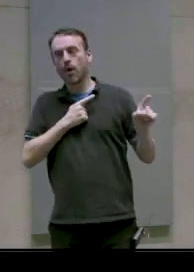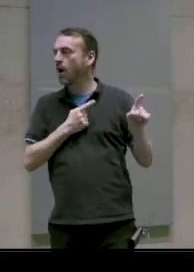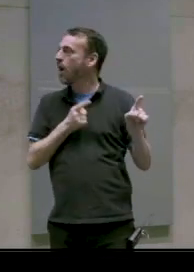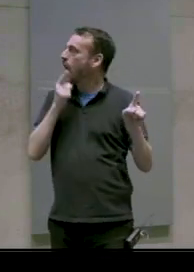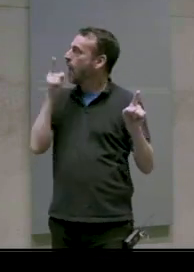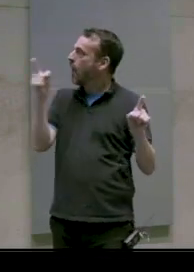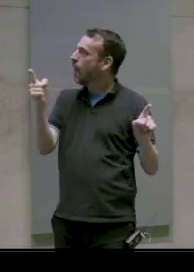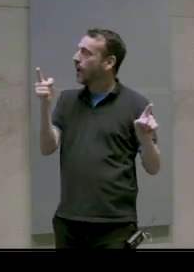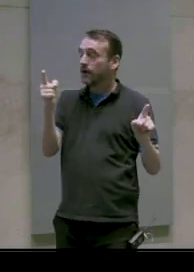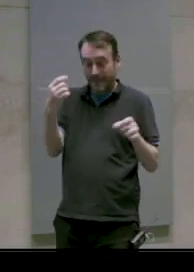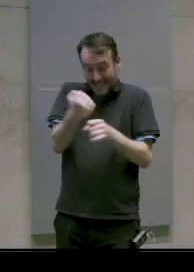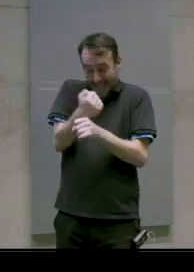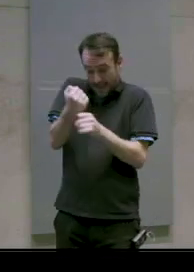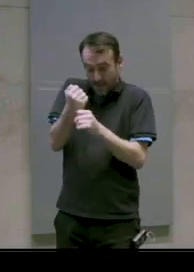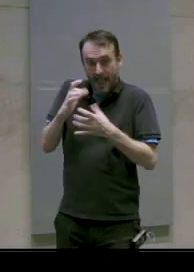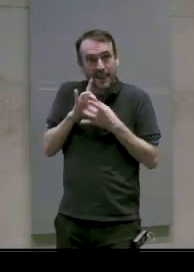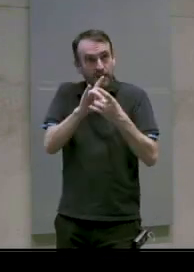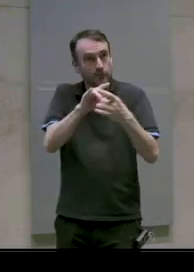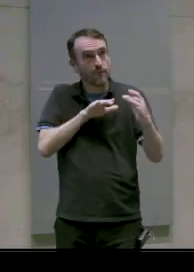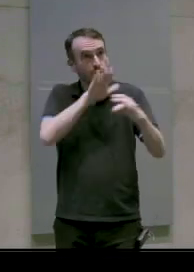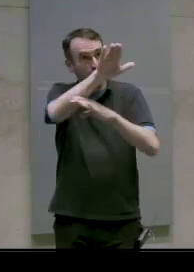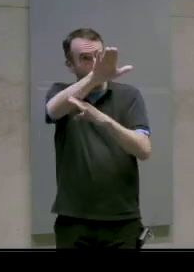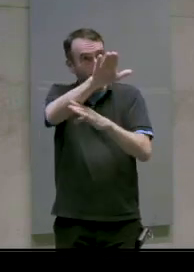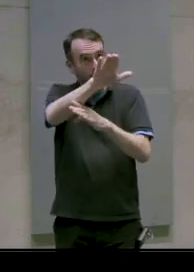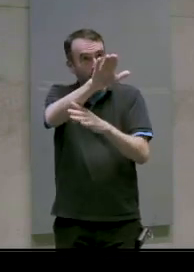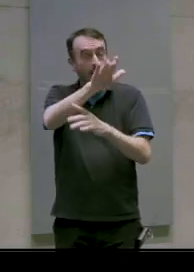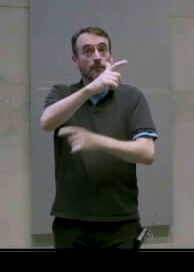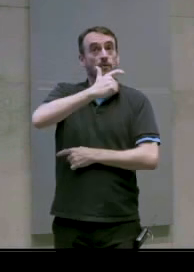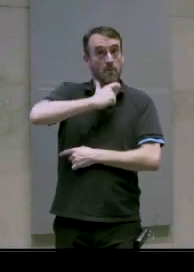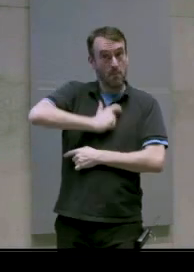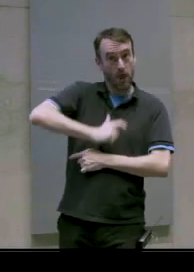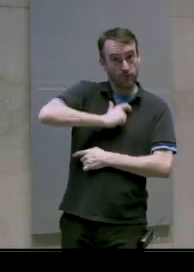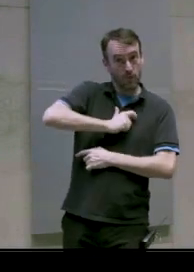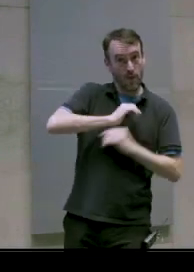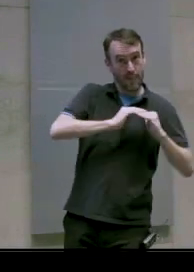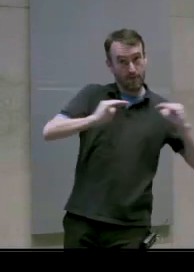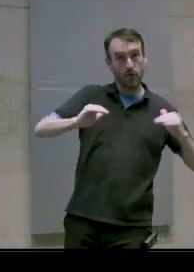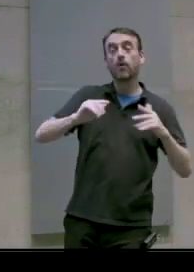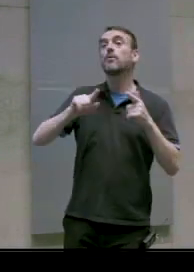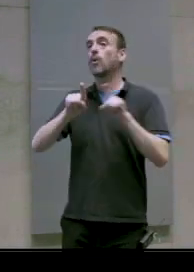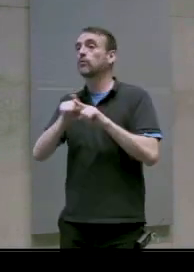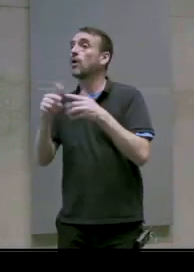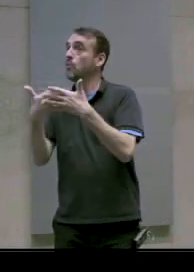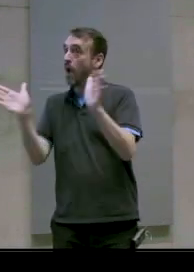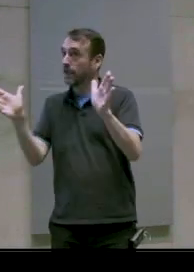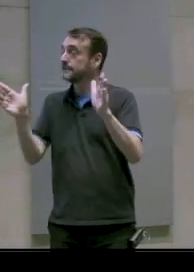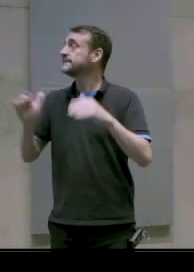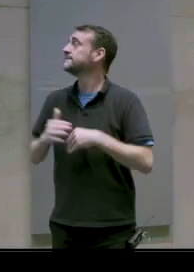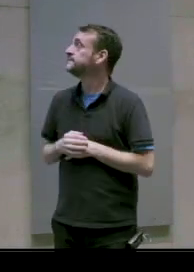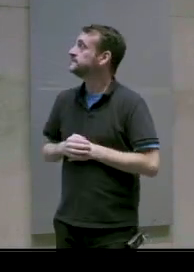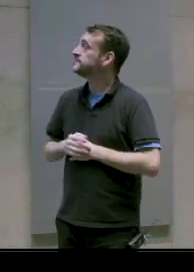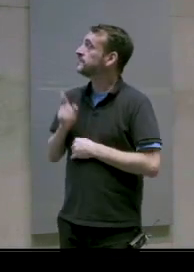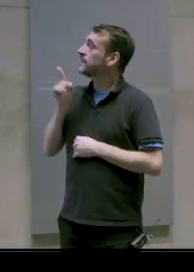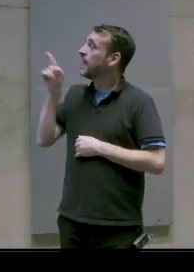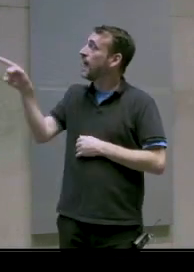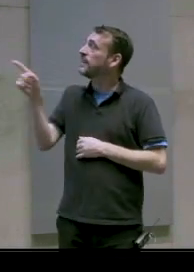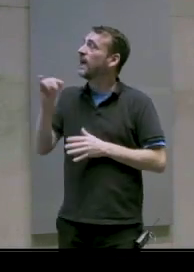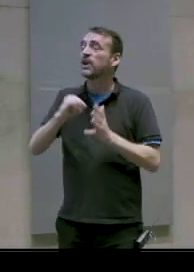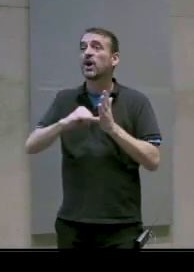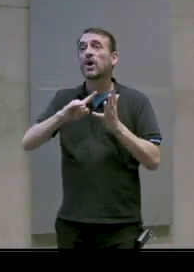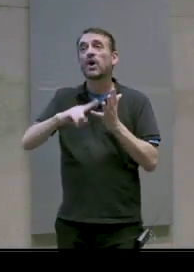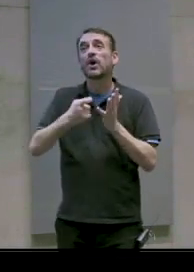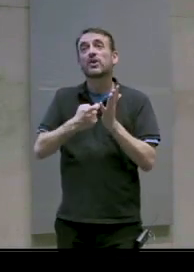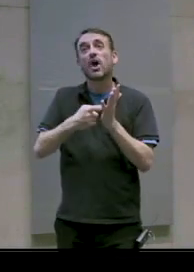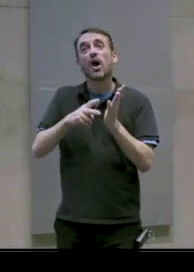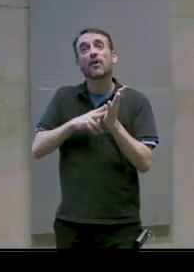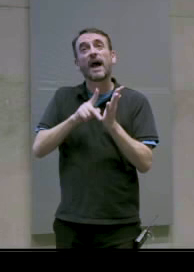ideas about the future, both on a personal and a much wider level. Finally, in a survey, Courtney explained, "The jam opened